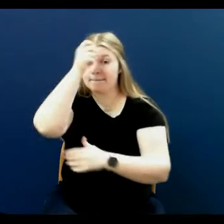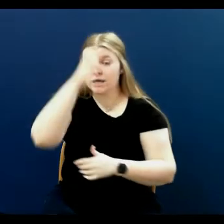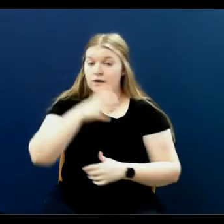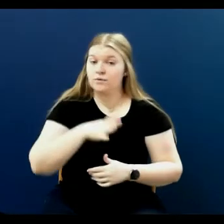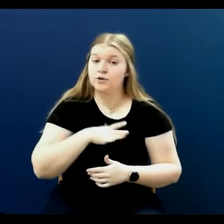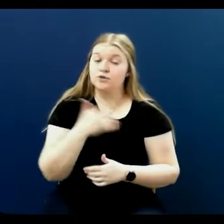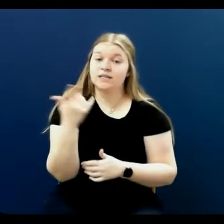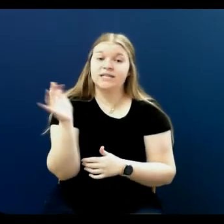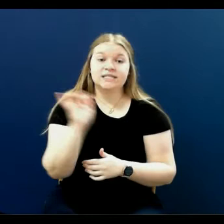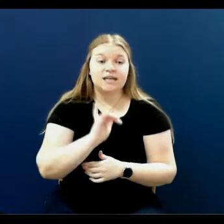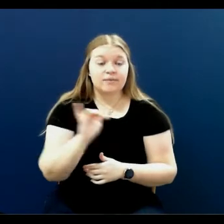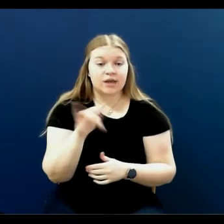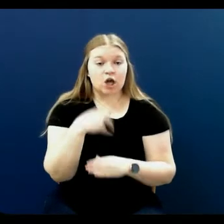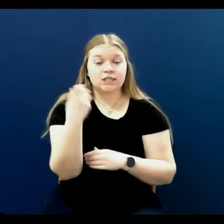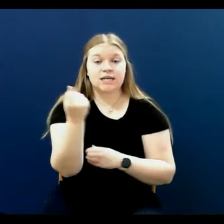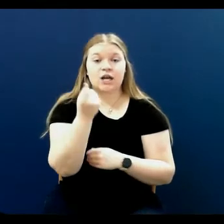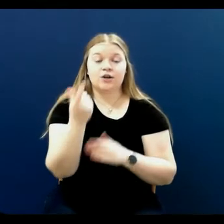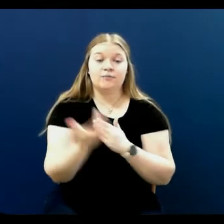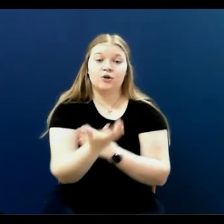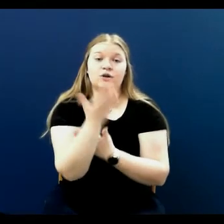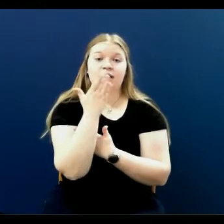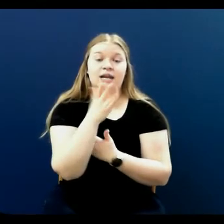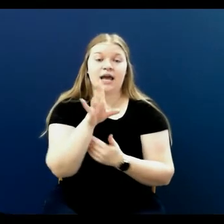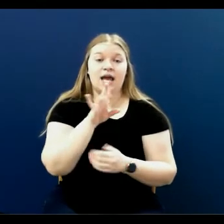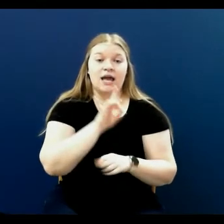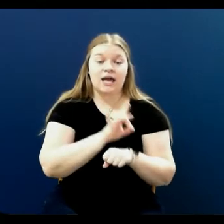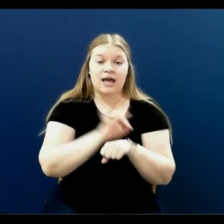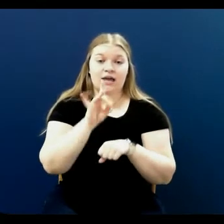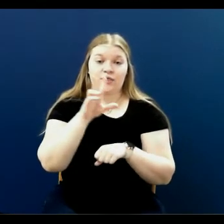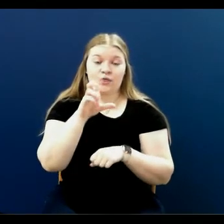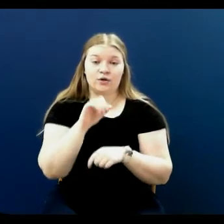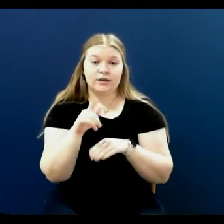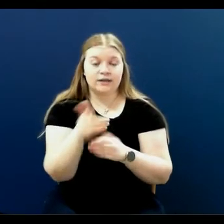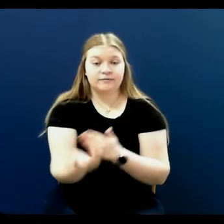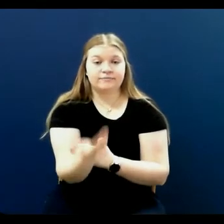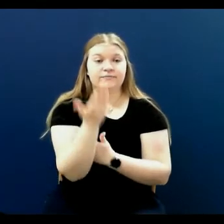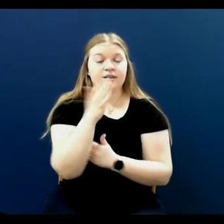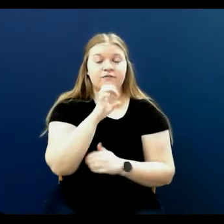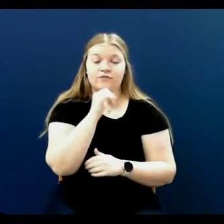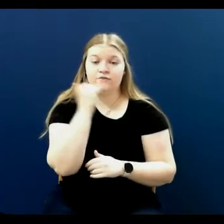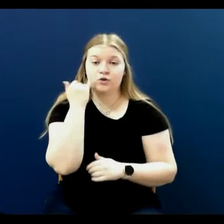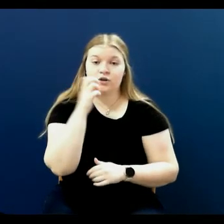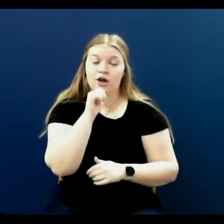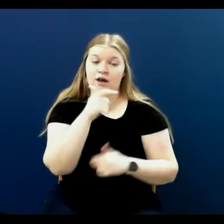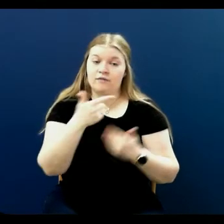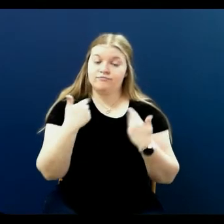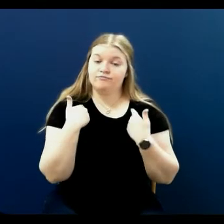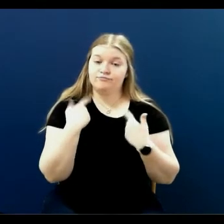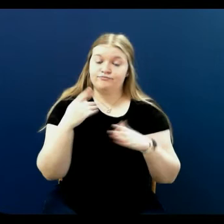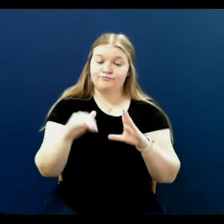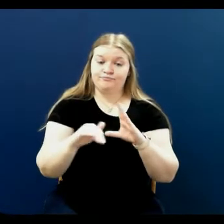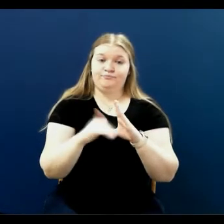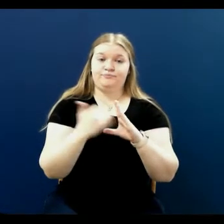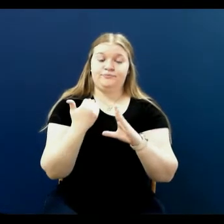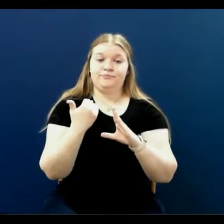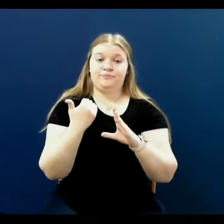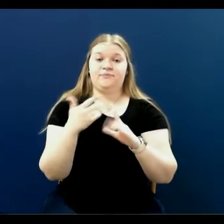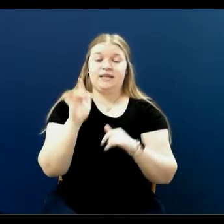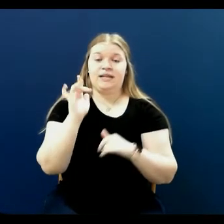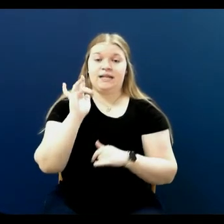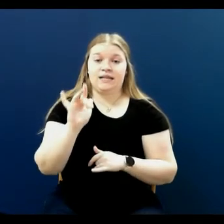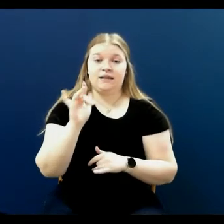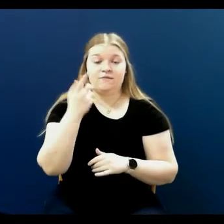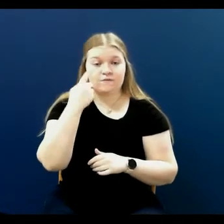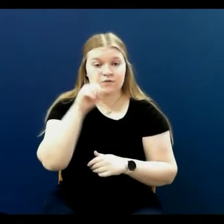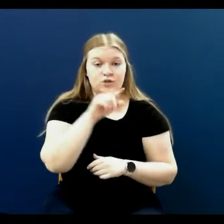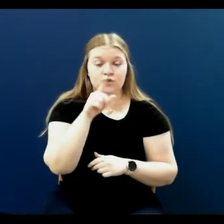we're doing the same thing on Saturday mornings at 8:30. Again, if you didn't receive an email with the link for the Zoom meeting, please let us know so